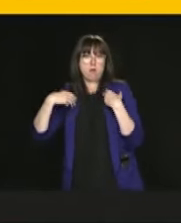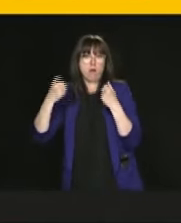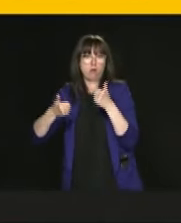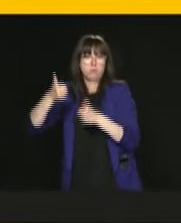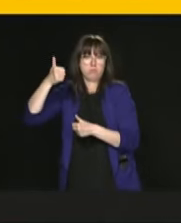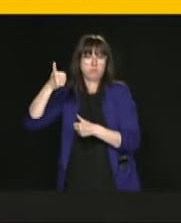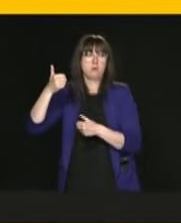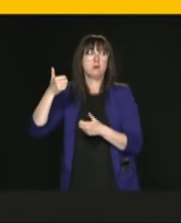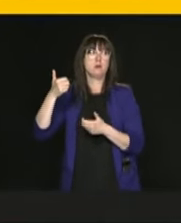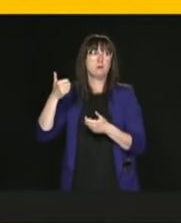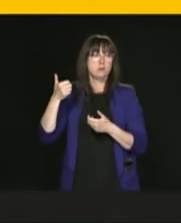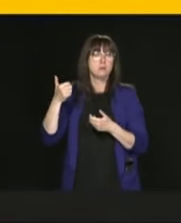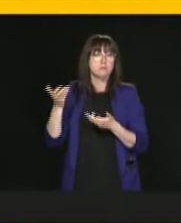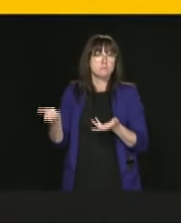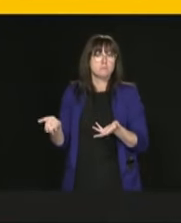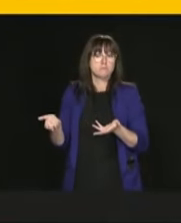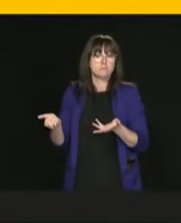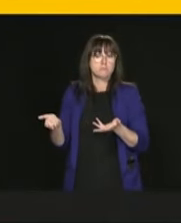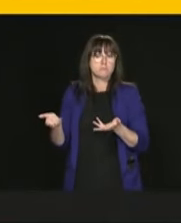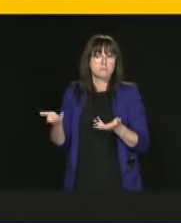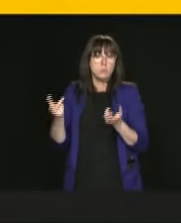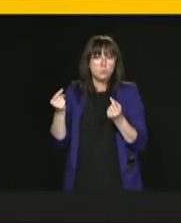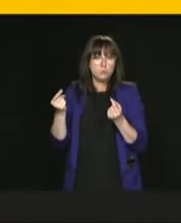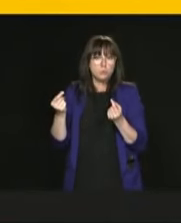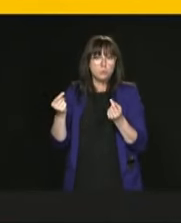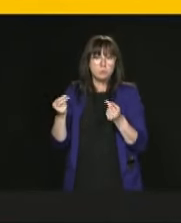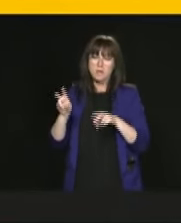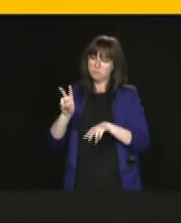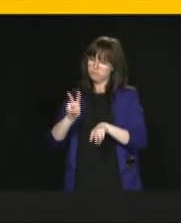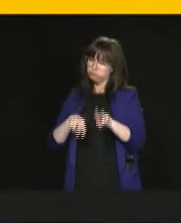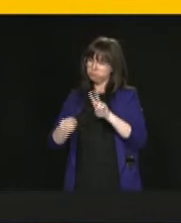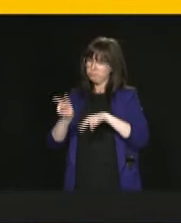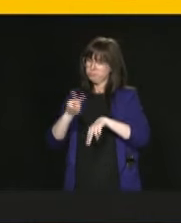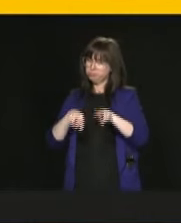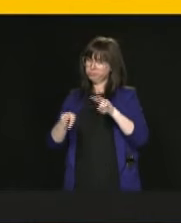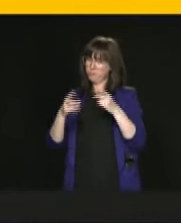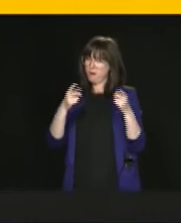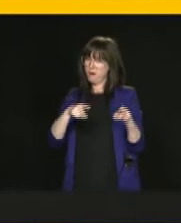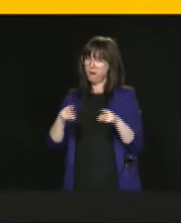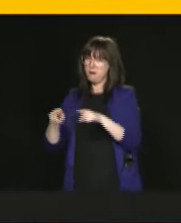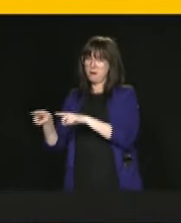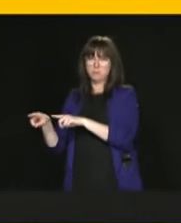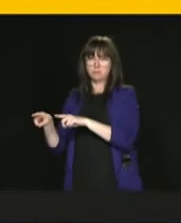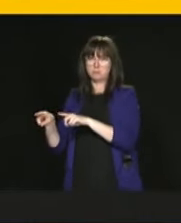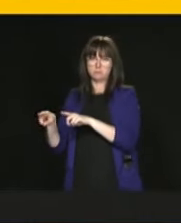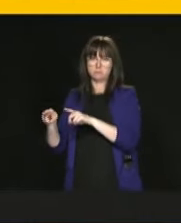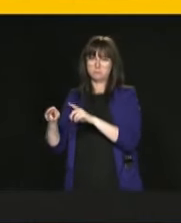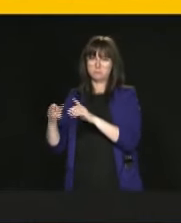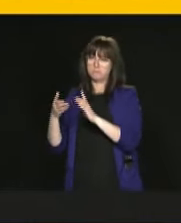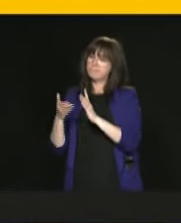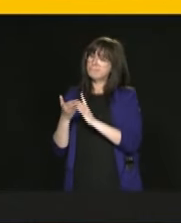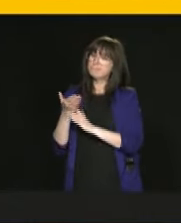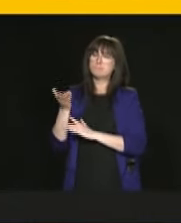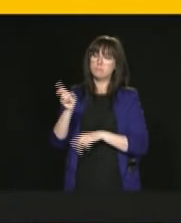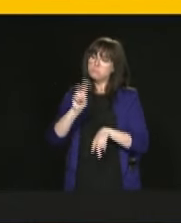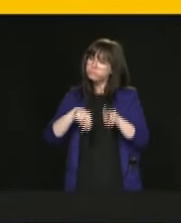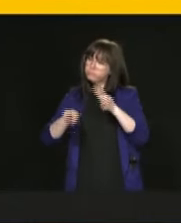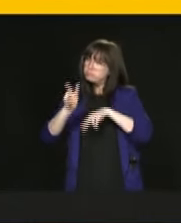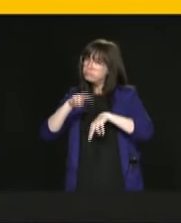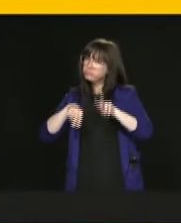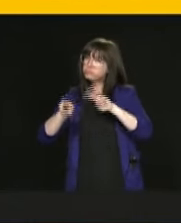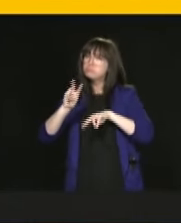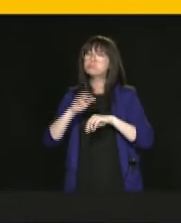are analyzing the situation as we go through it. And there's also a special advisory